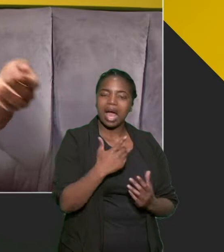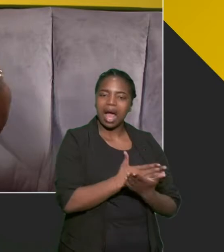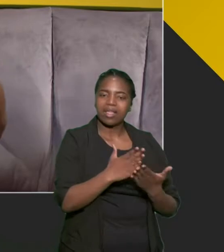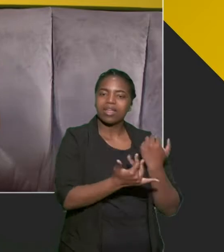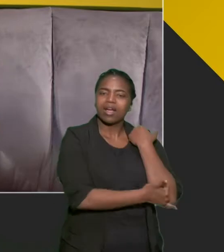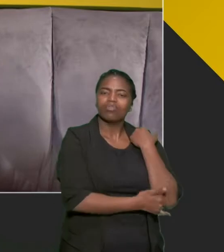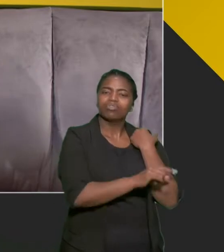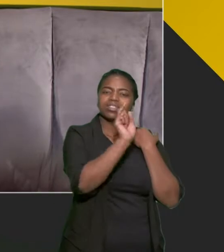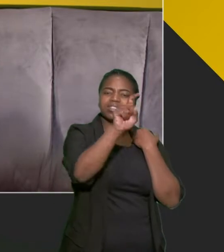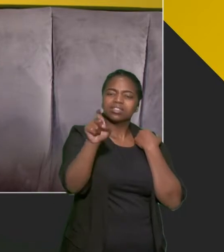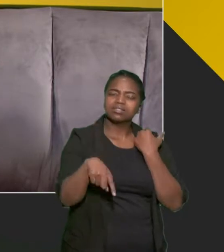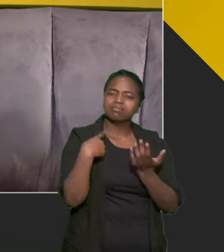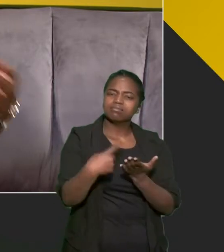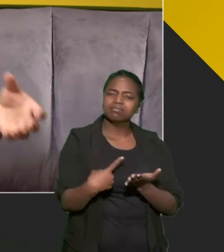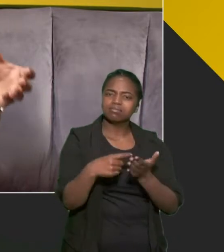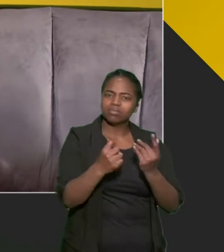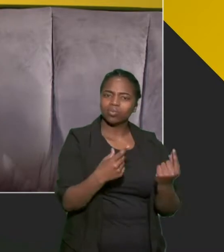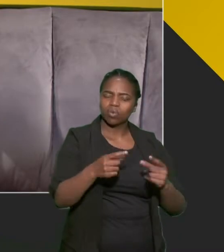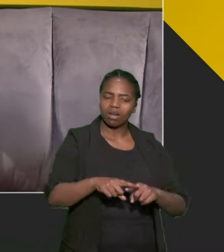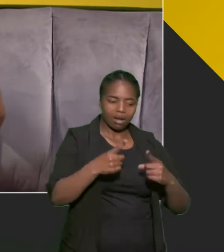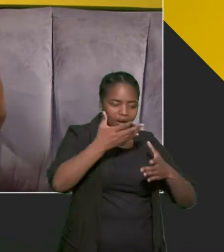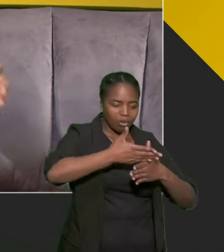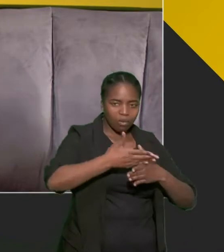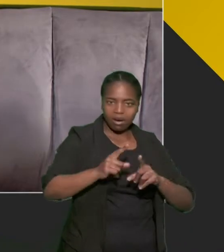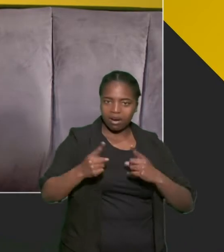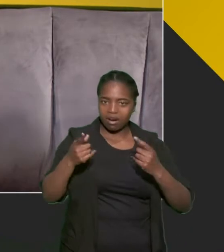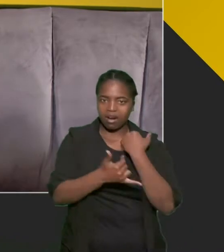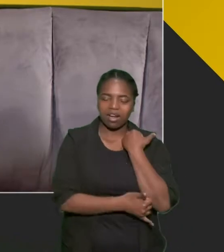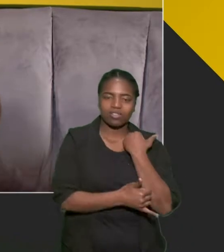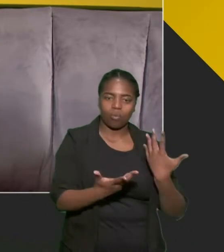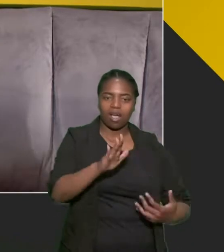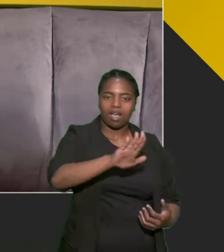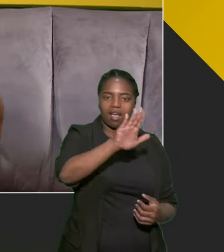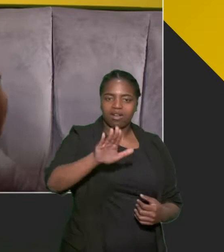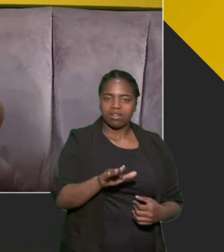0113391315. Speak to abantu abasha who are doing different work in different countries in Africa.